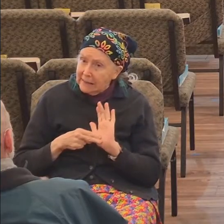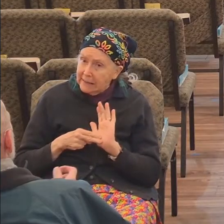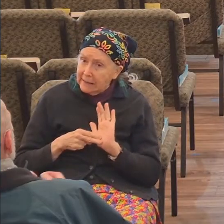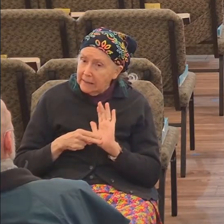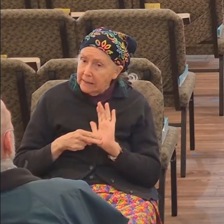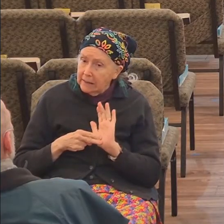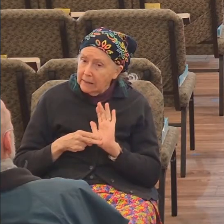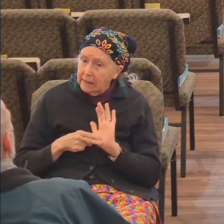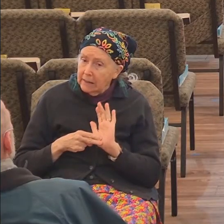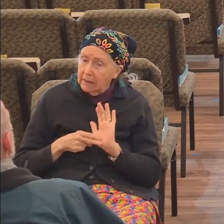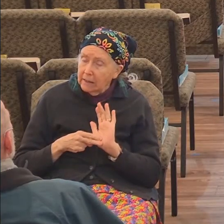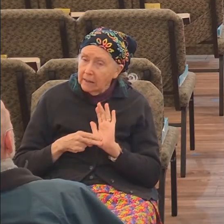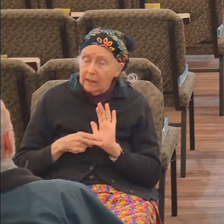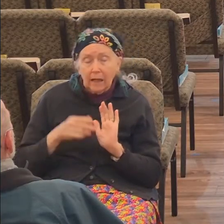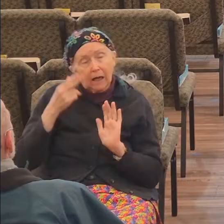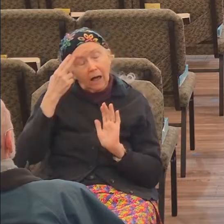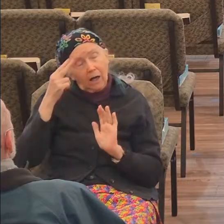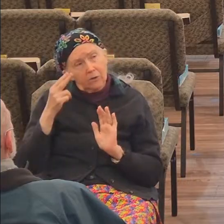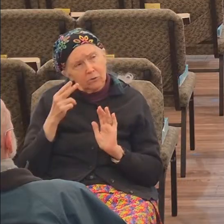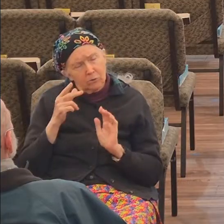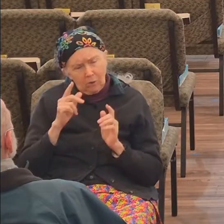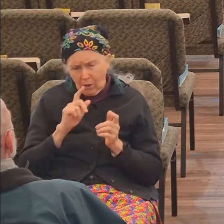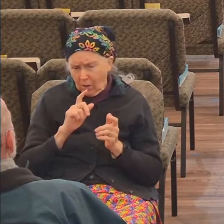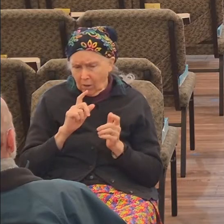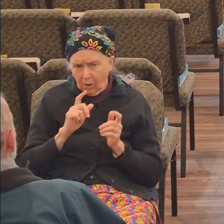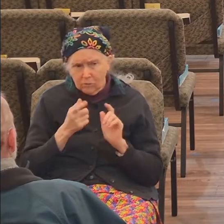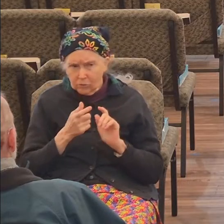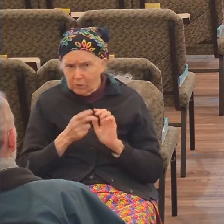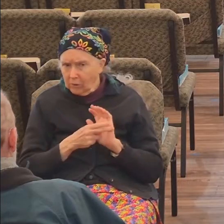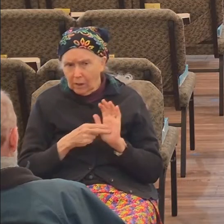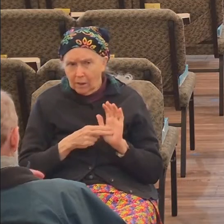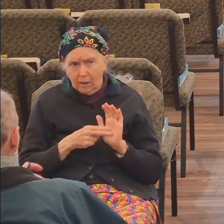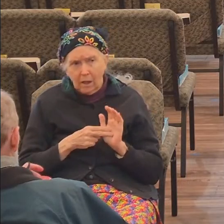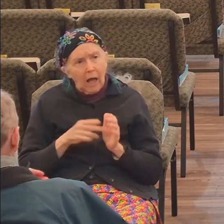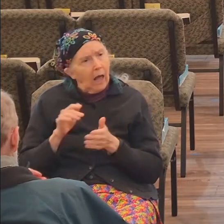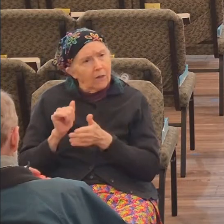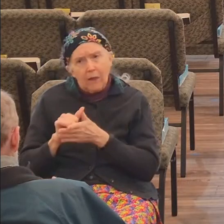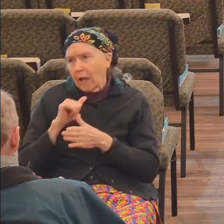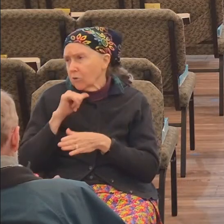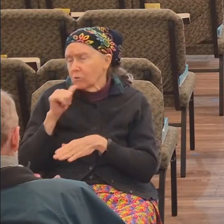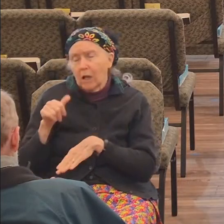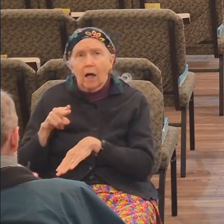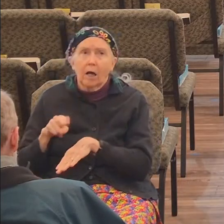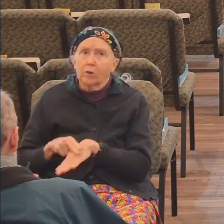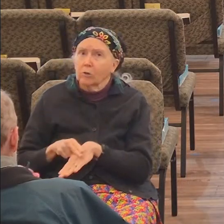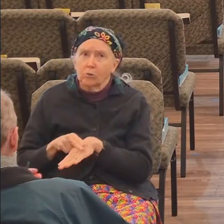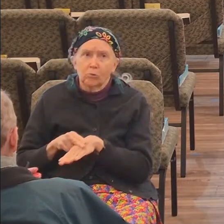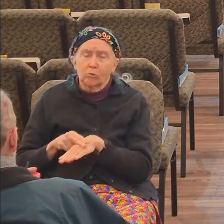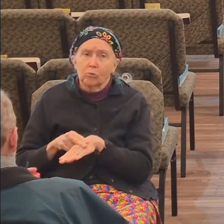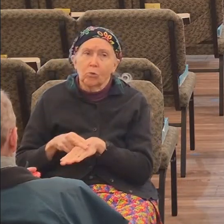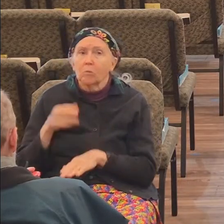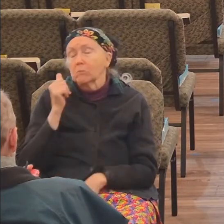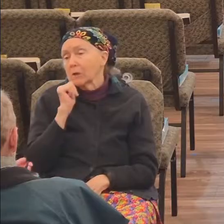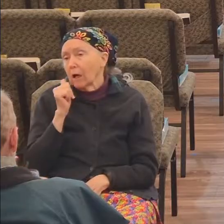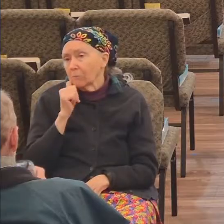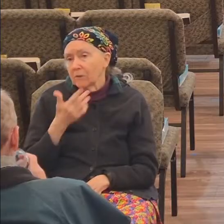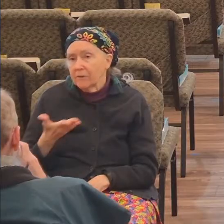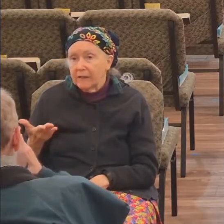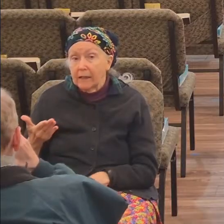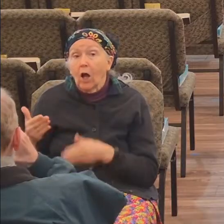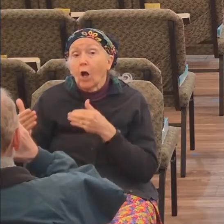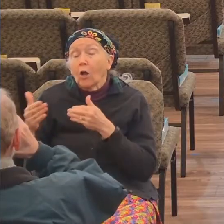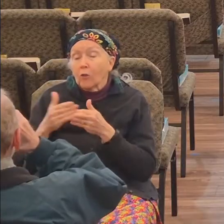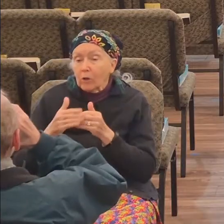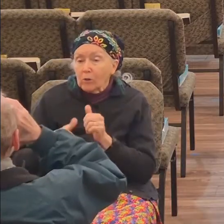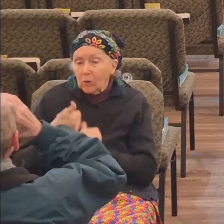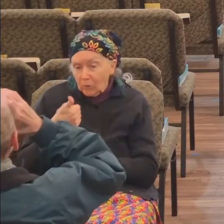The idea of reorienting your identity was not a normal, common thing. The closest thing they came to was adoption.